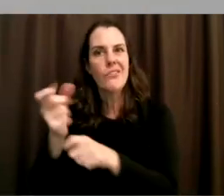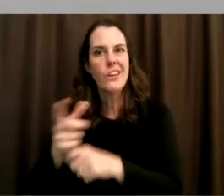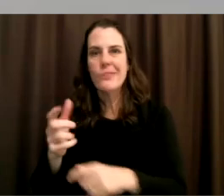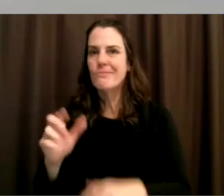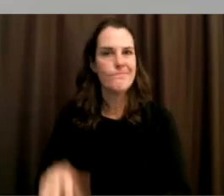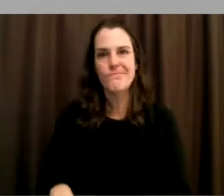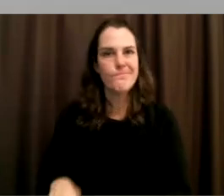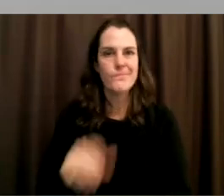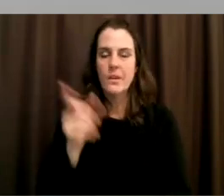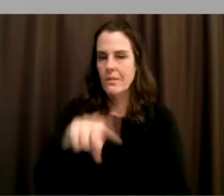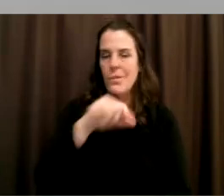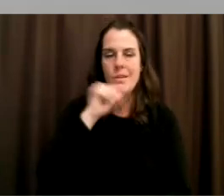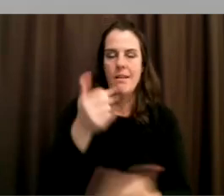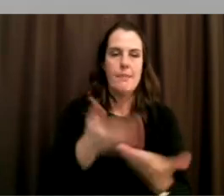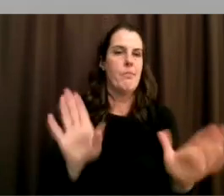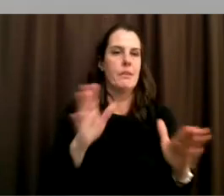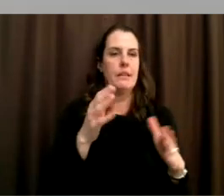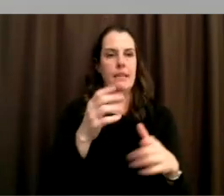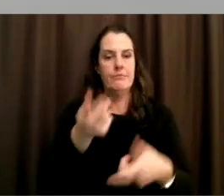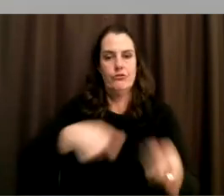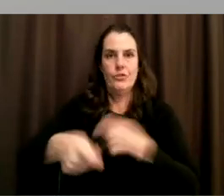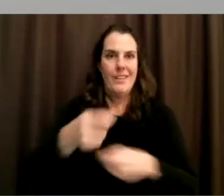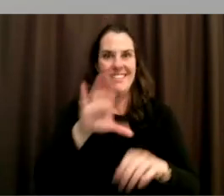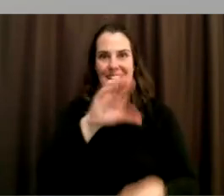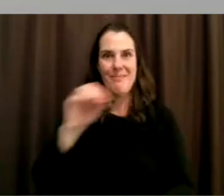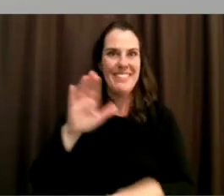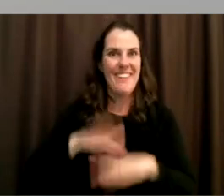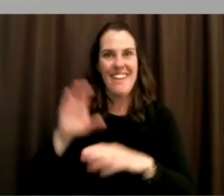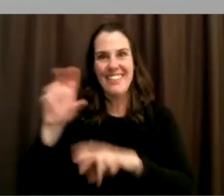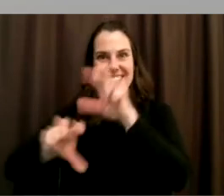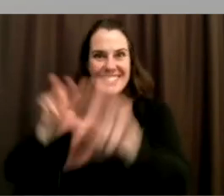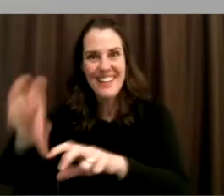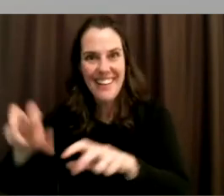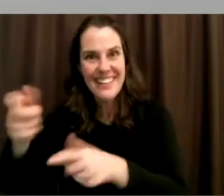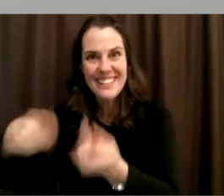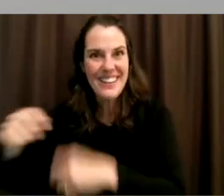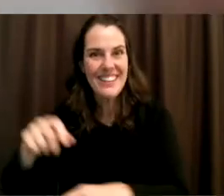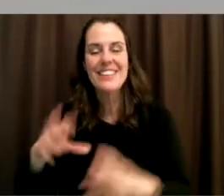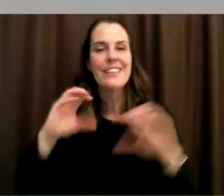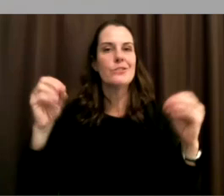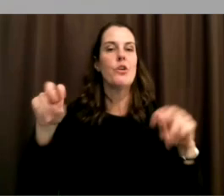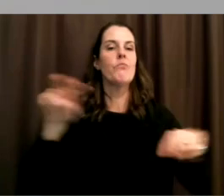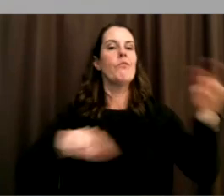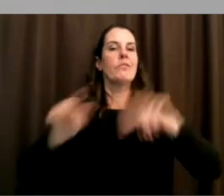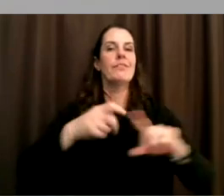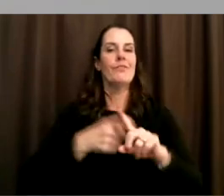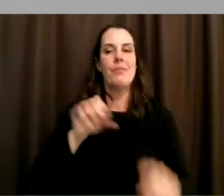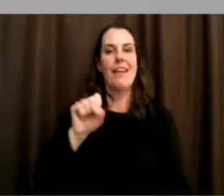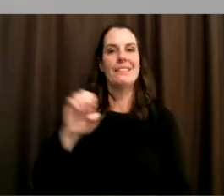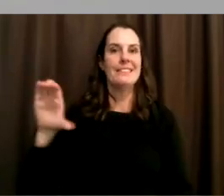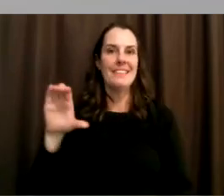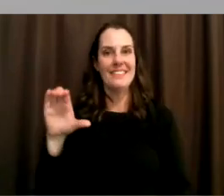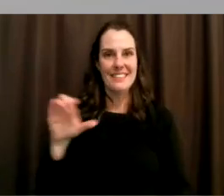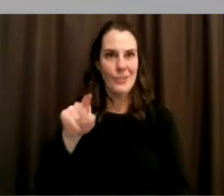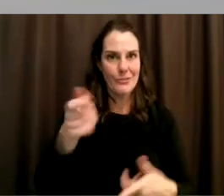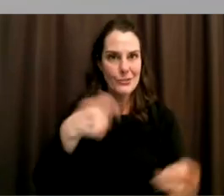traded company on the a stock exchange, right? You're not there's no oversight from the SEC, right, where you have to